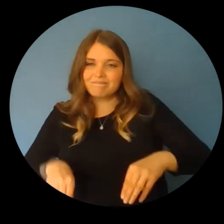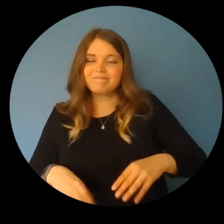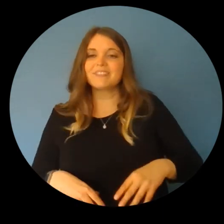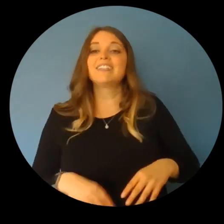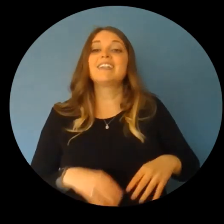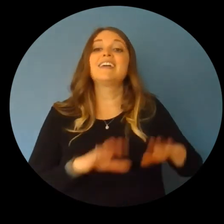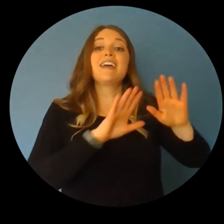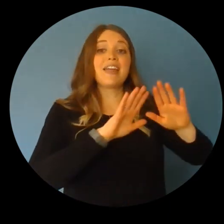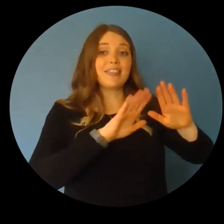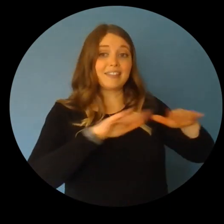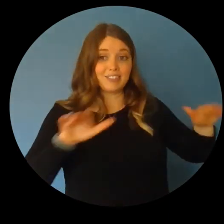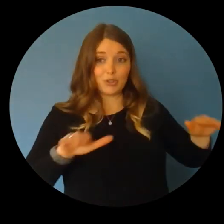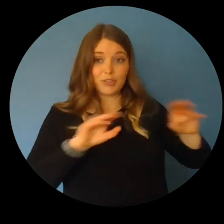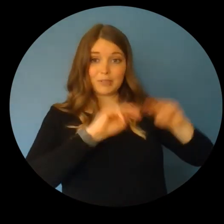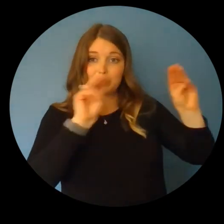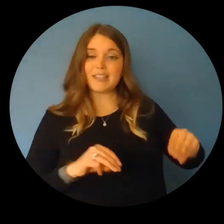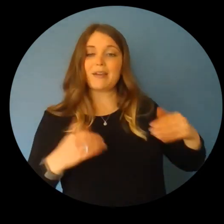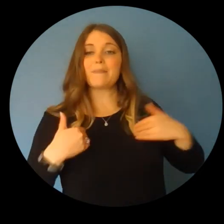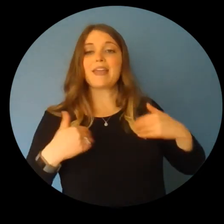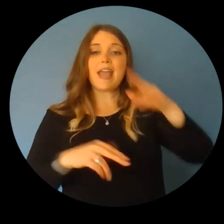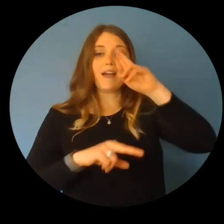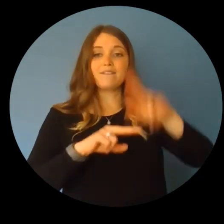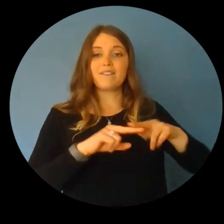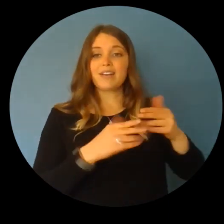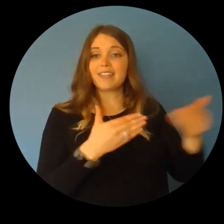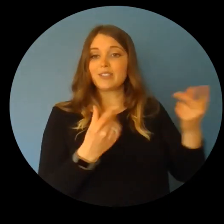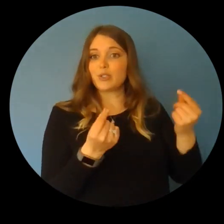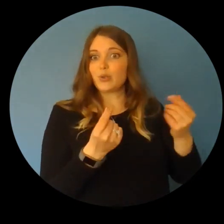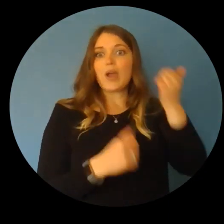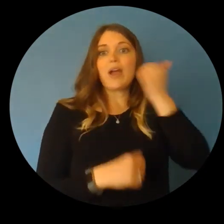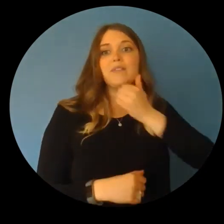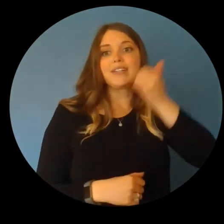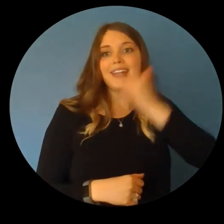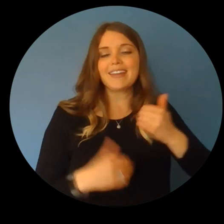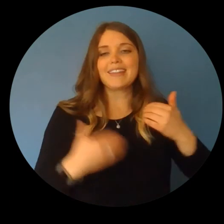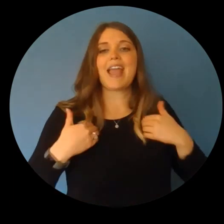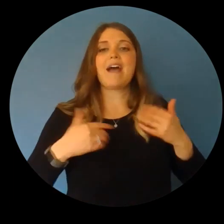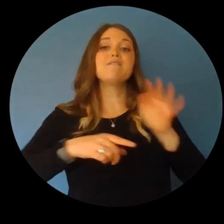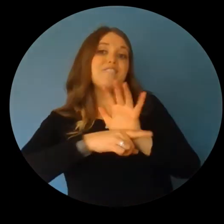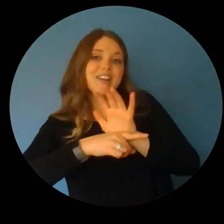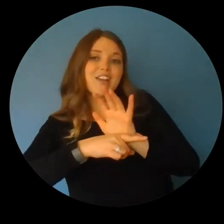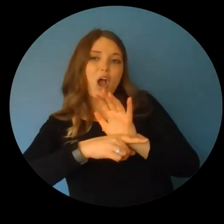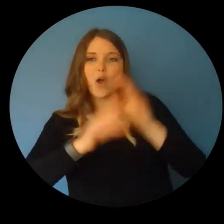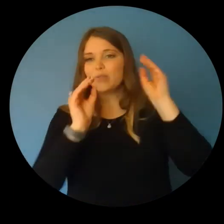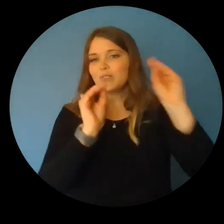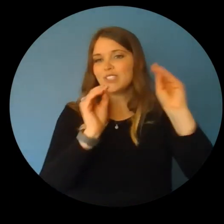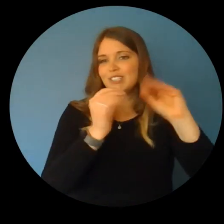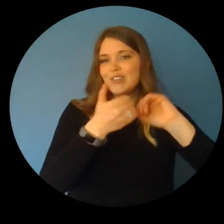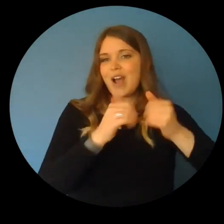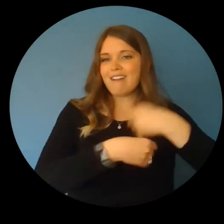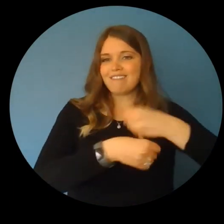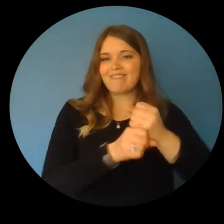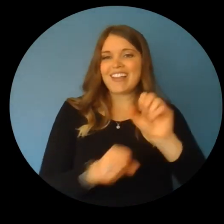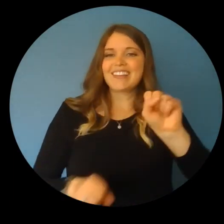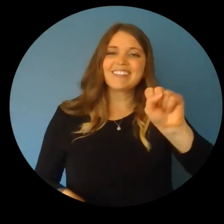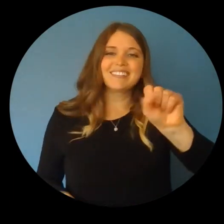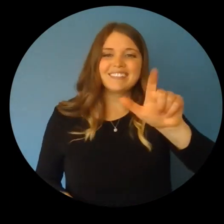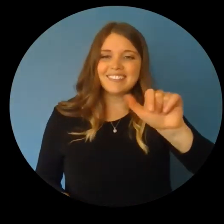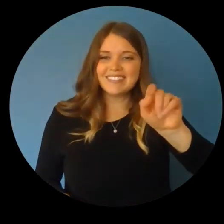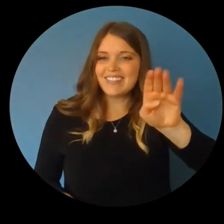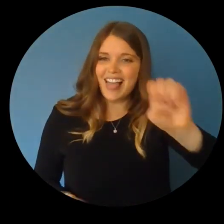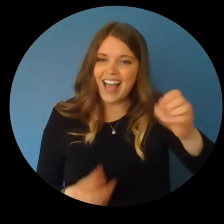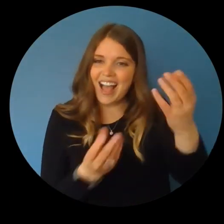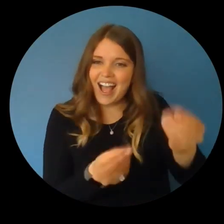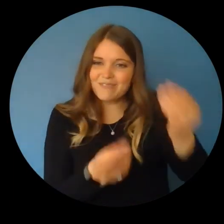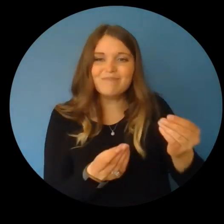really fun things you can do every day. So they have videos, and they'll teach you how to make slime. So there's lots of fun things you can